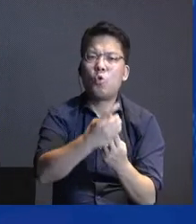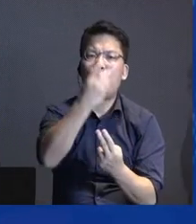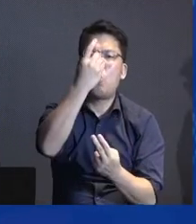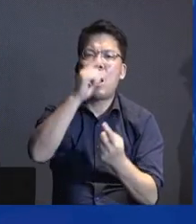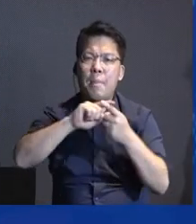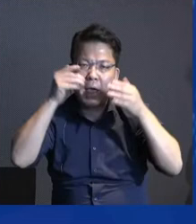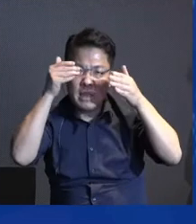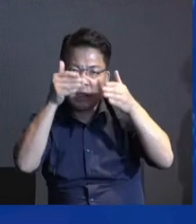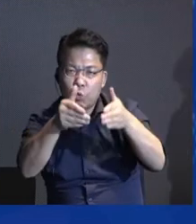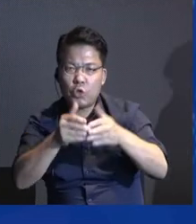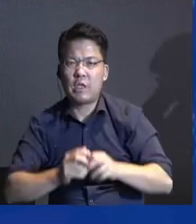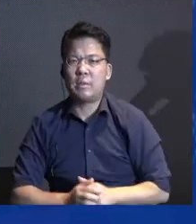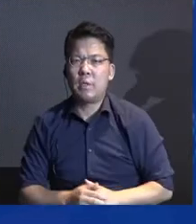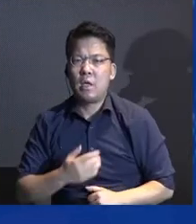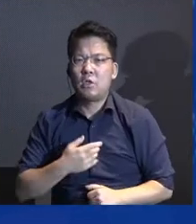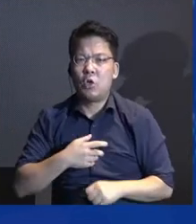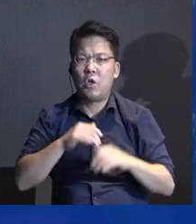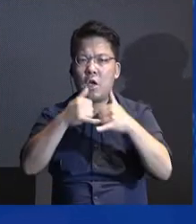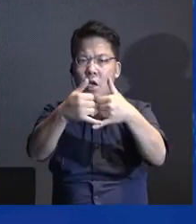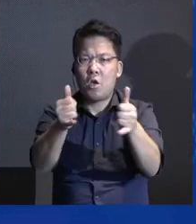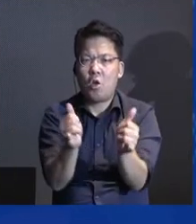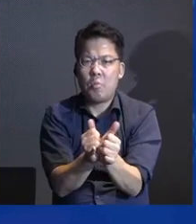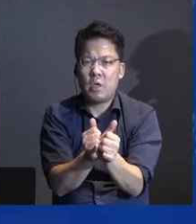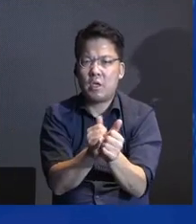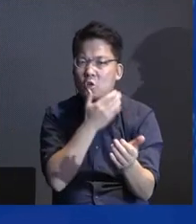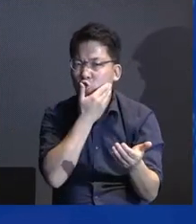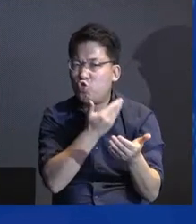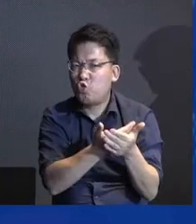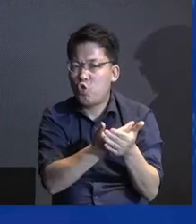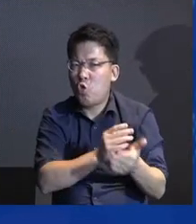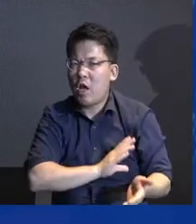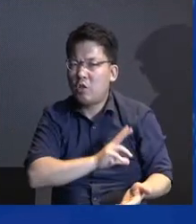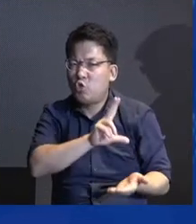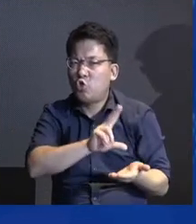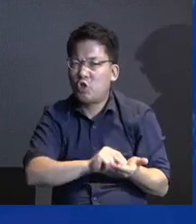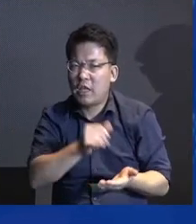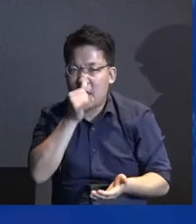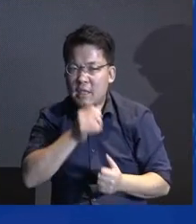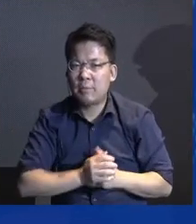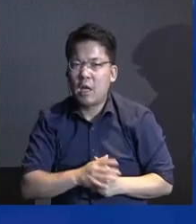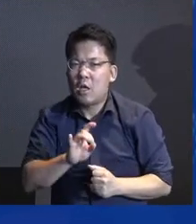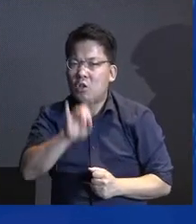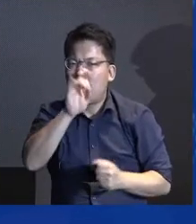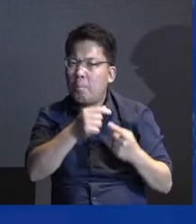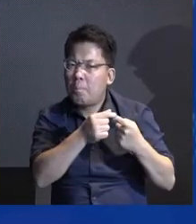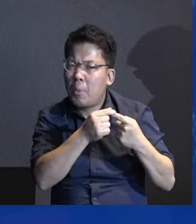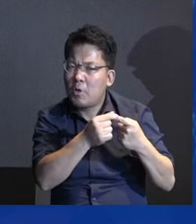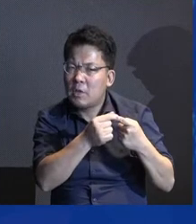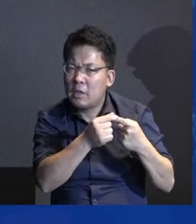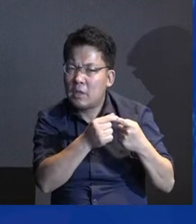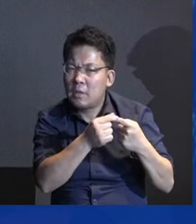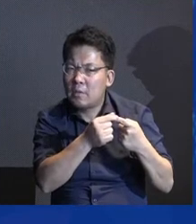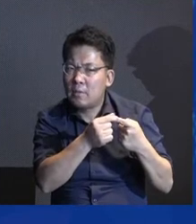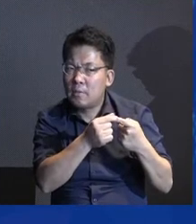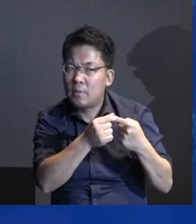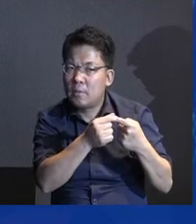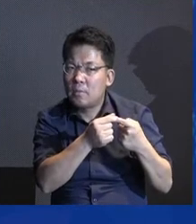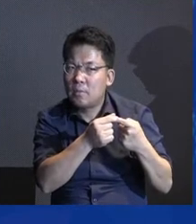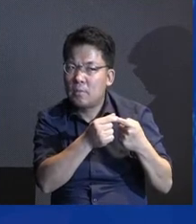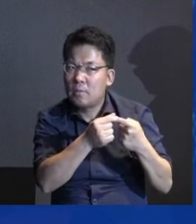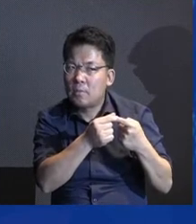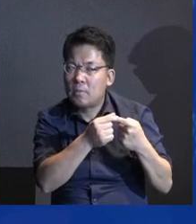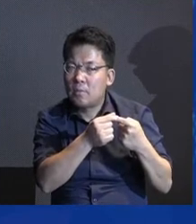key components. First component, community-based approaches, where the